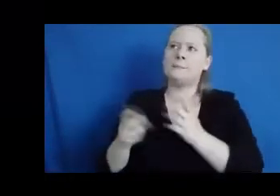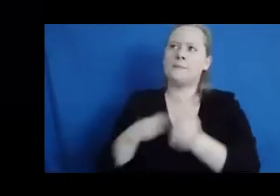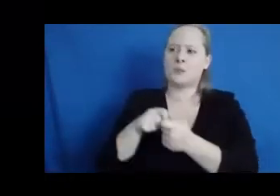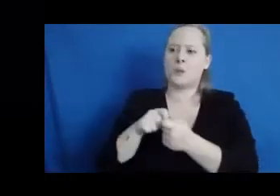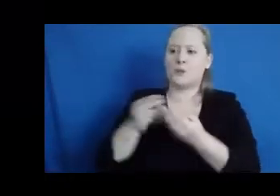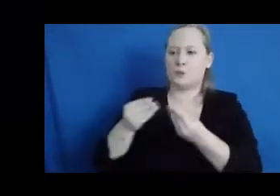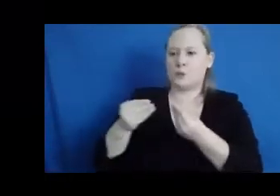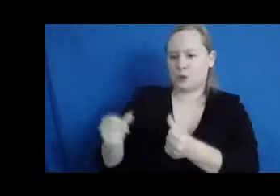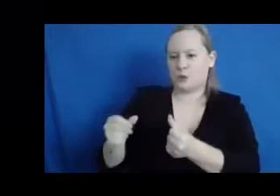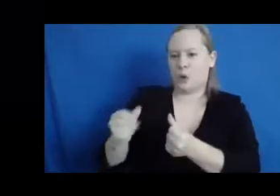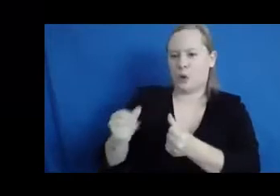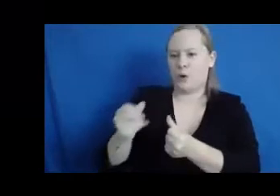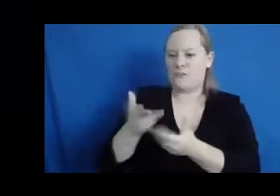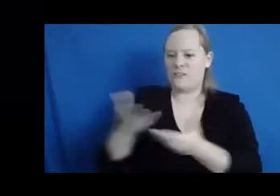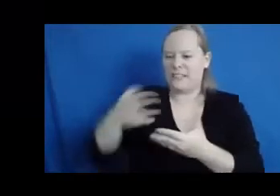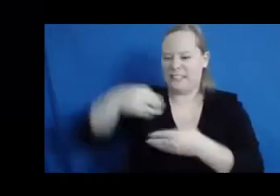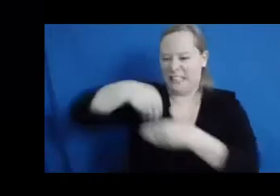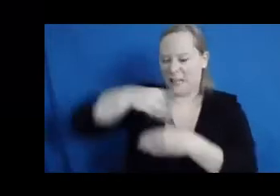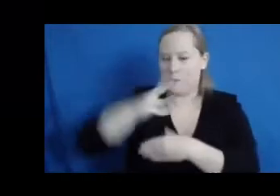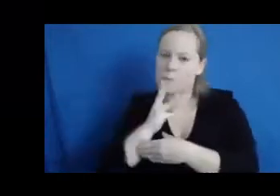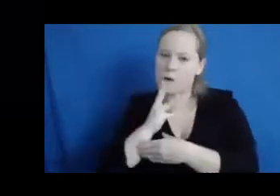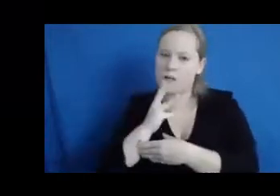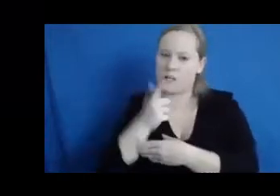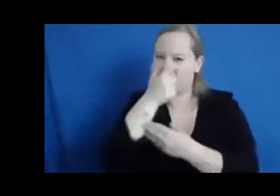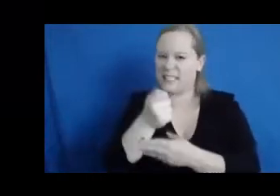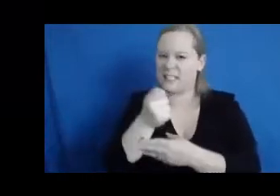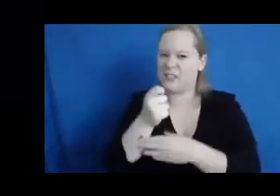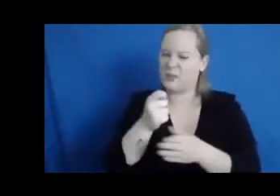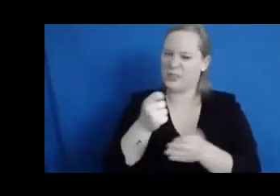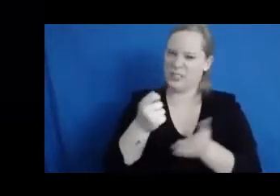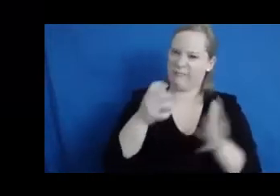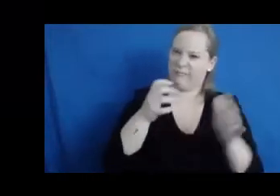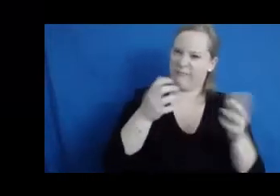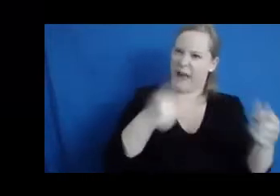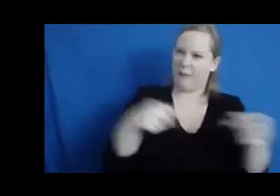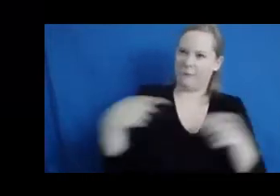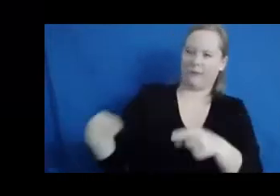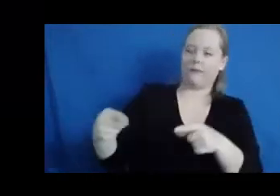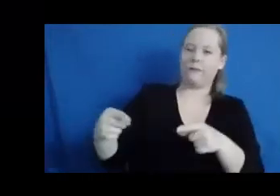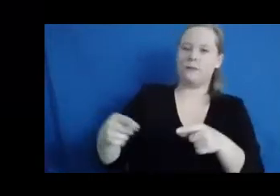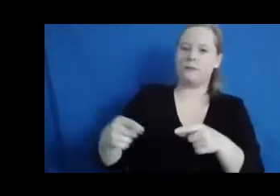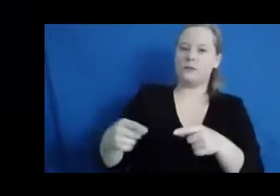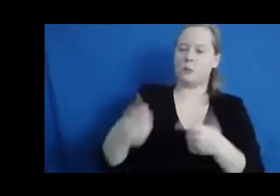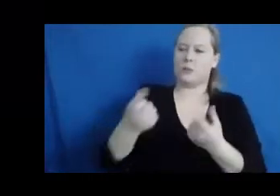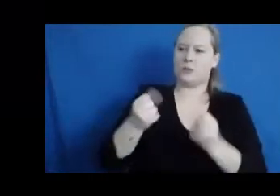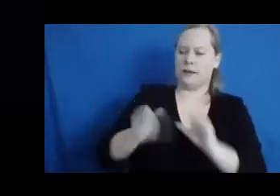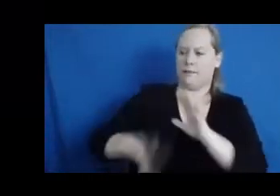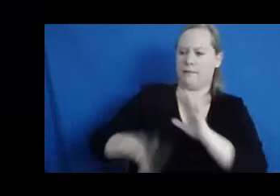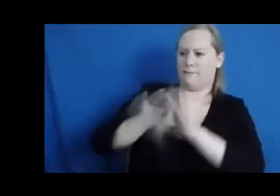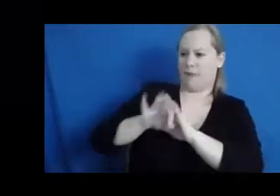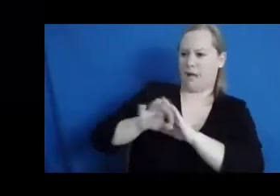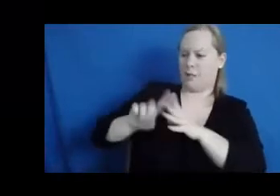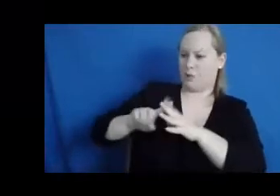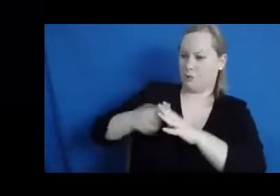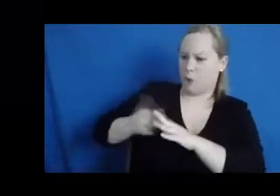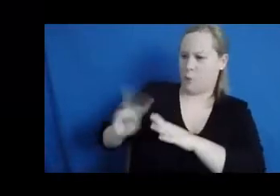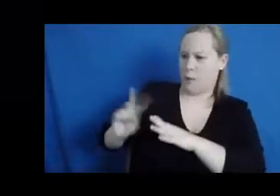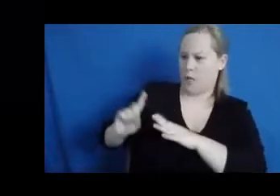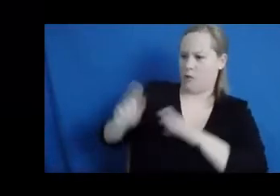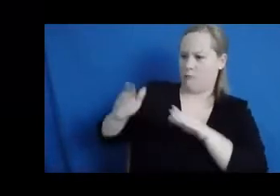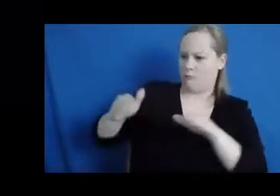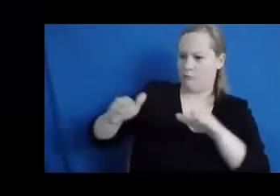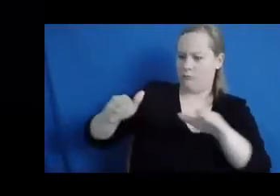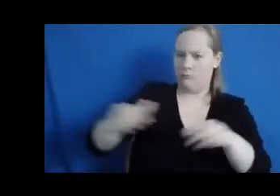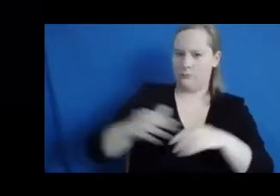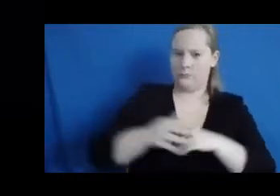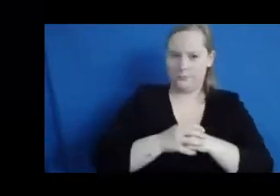in the water having some interesting trends, and so we're trying to discover the source of those along the river in the groundwater.